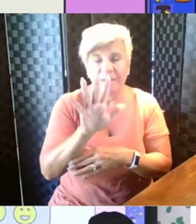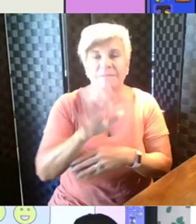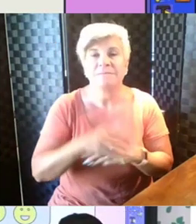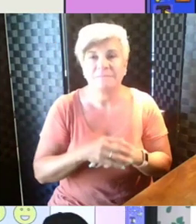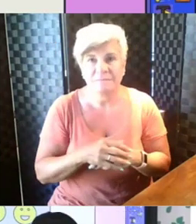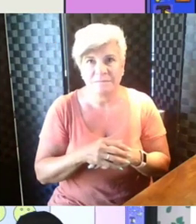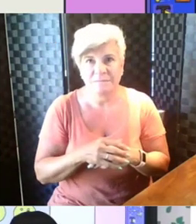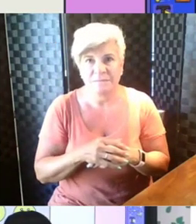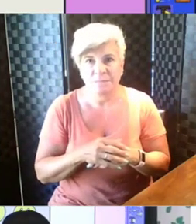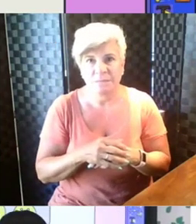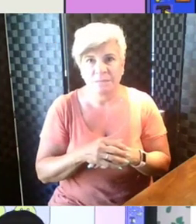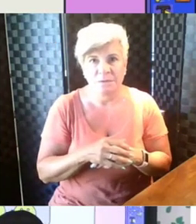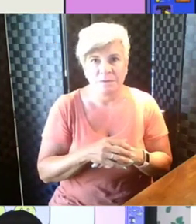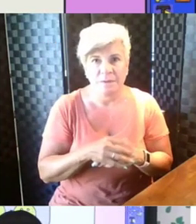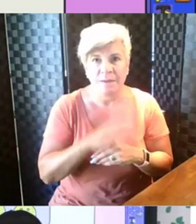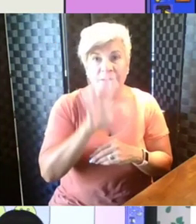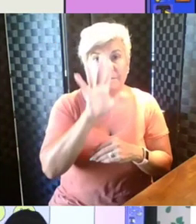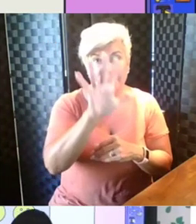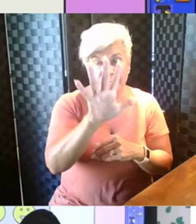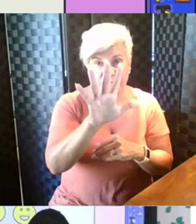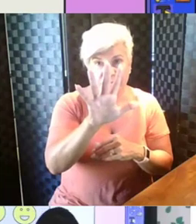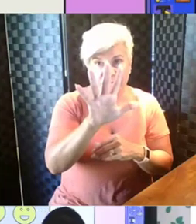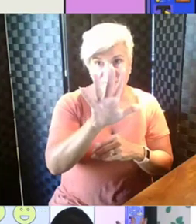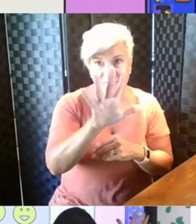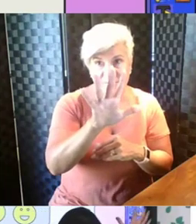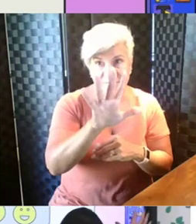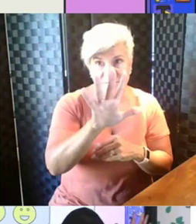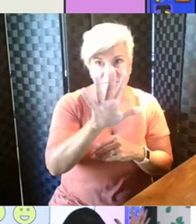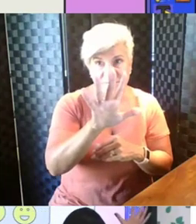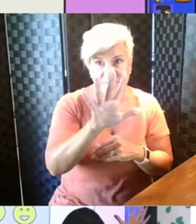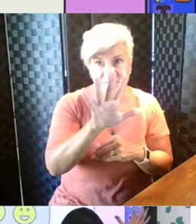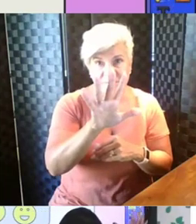5. So I'm going to add